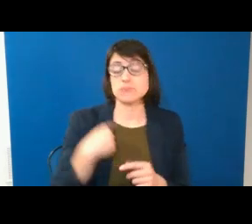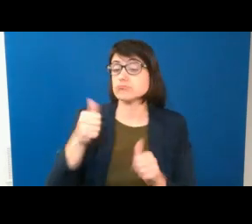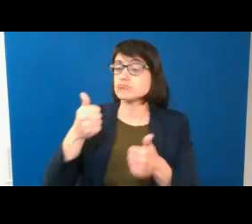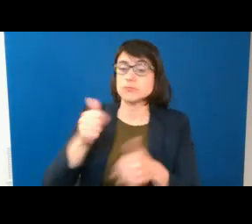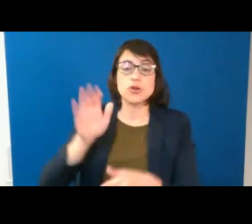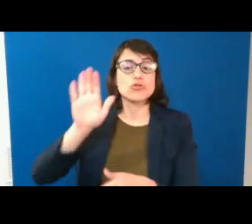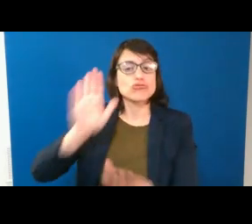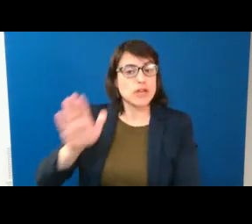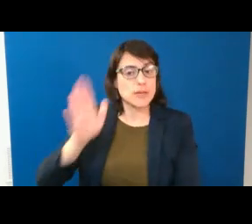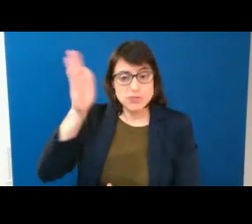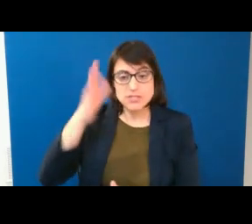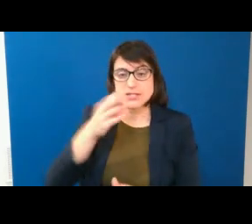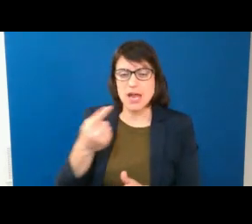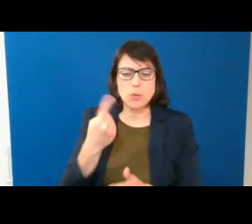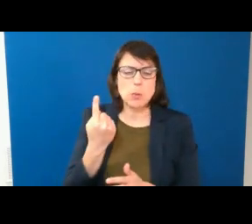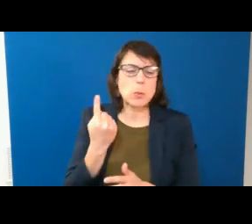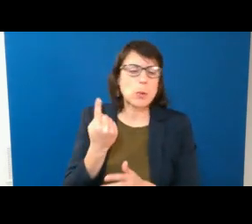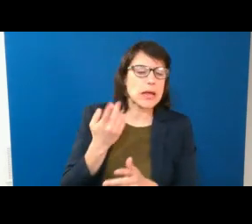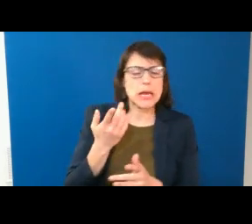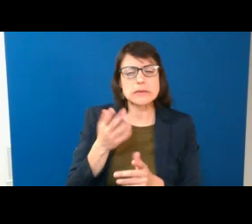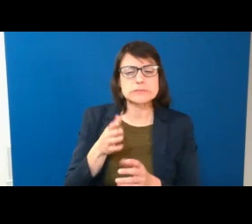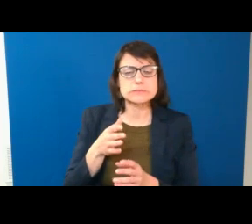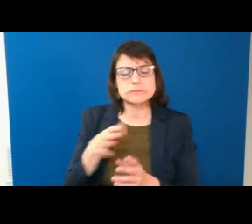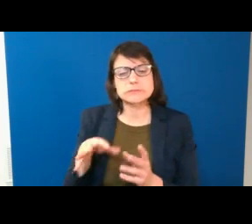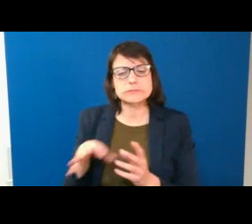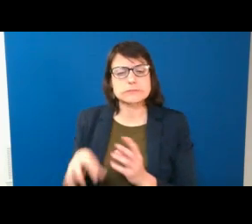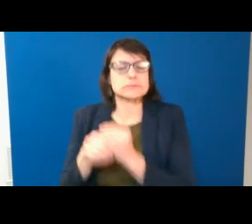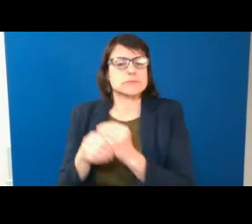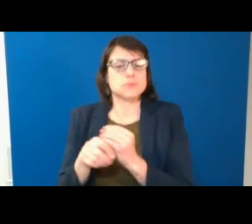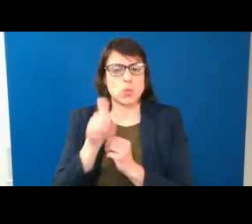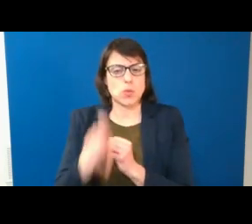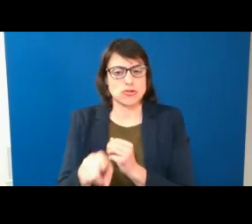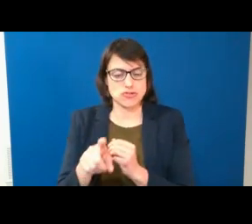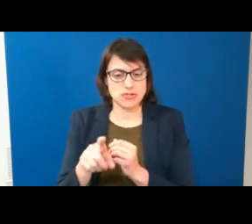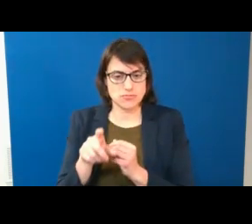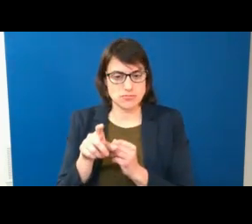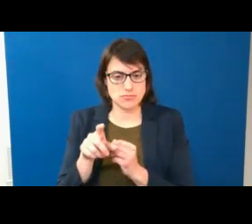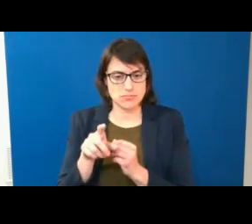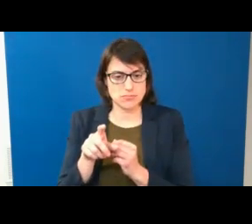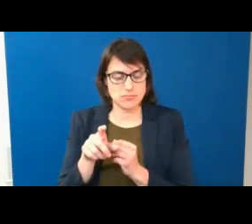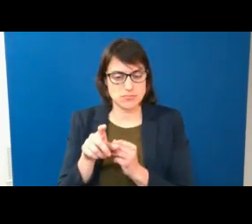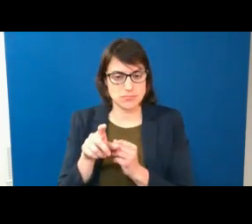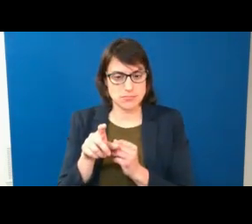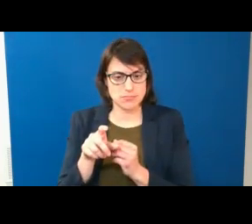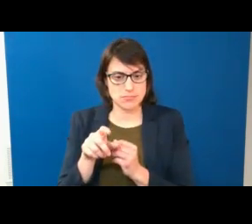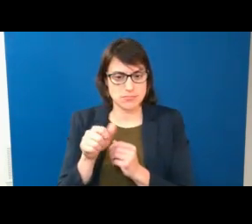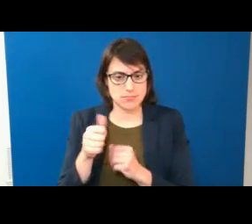question to previous one about engagement. Yeah. Maddie.